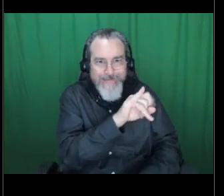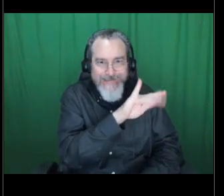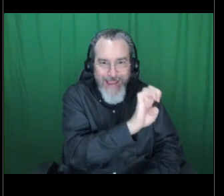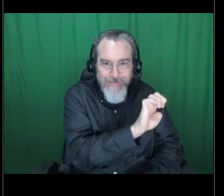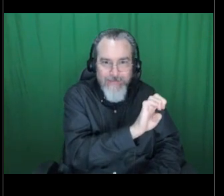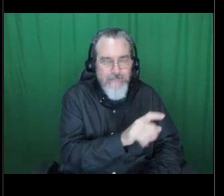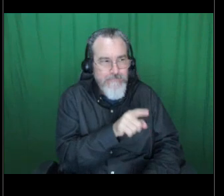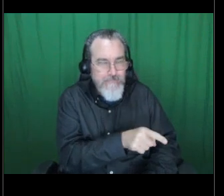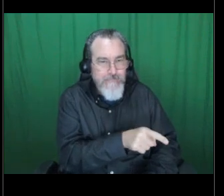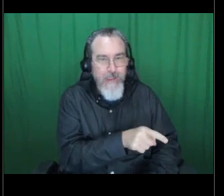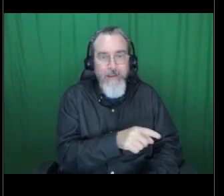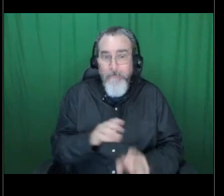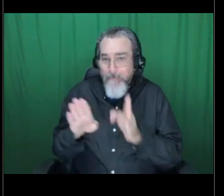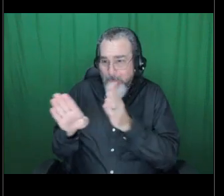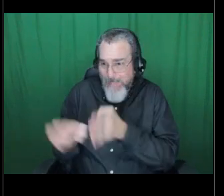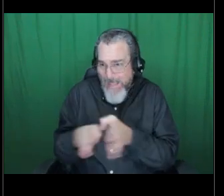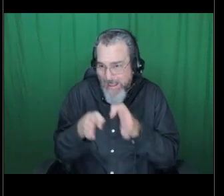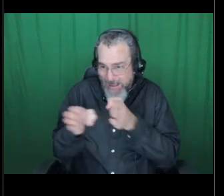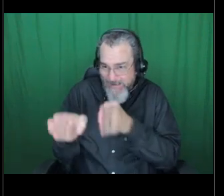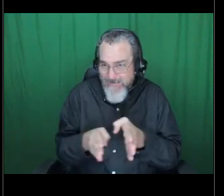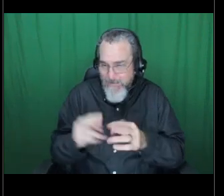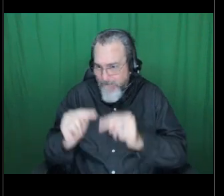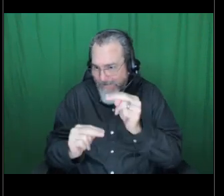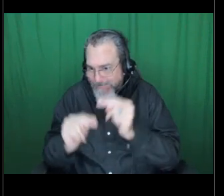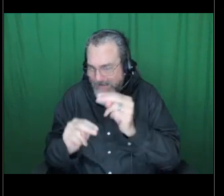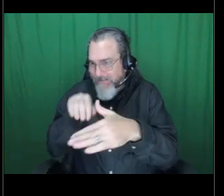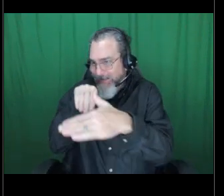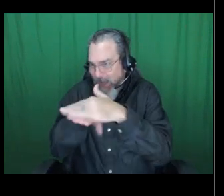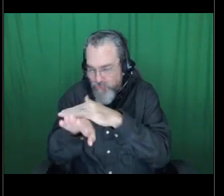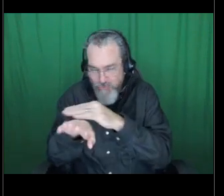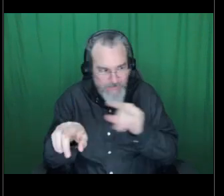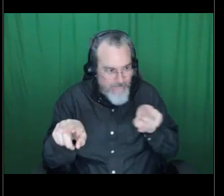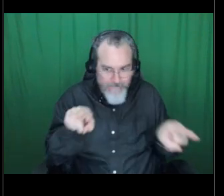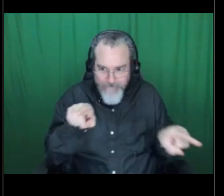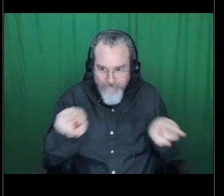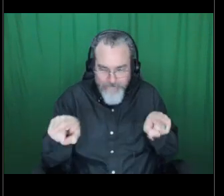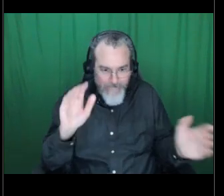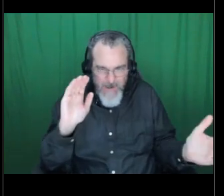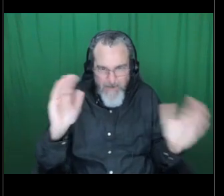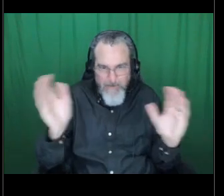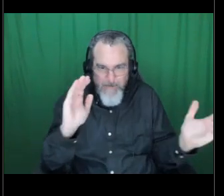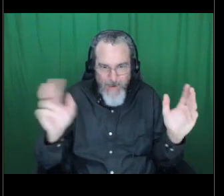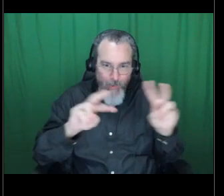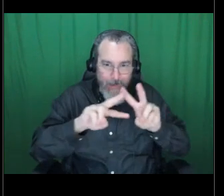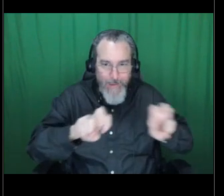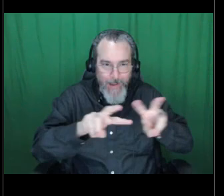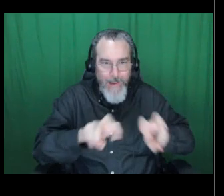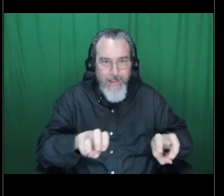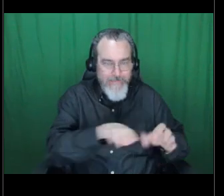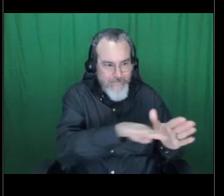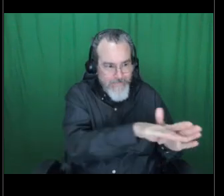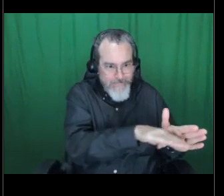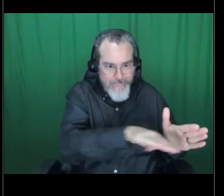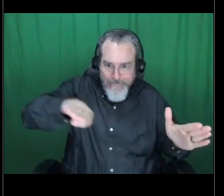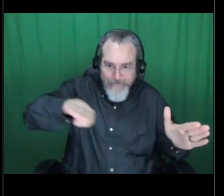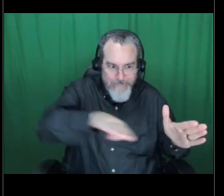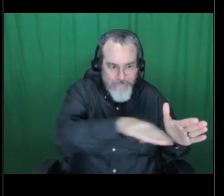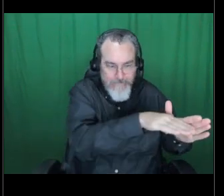and planned site building entrances and pedestrian arrival points.